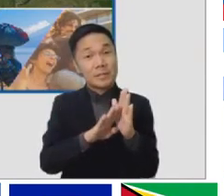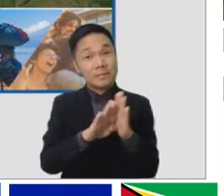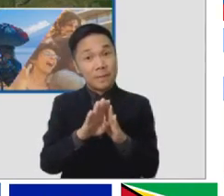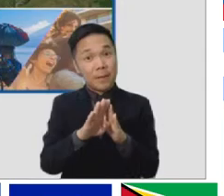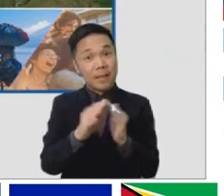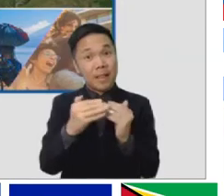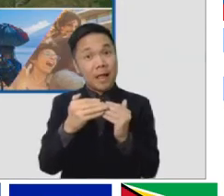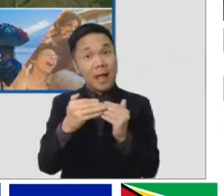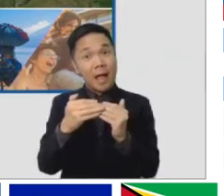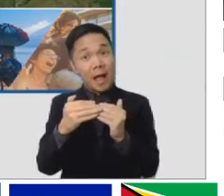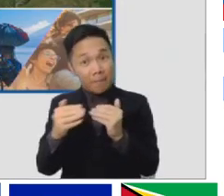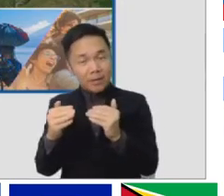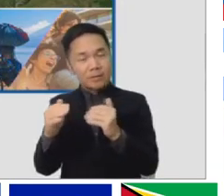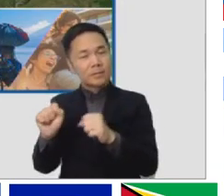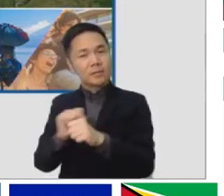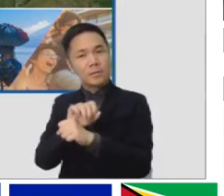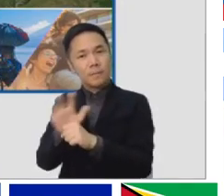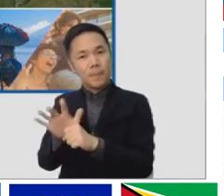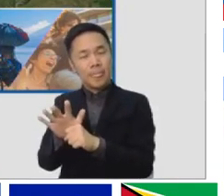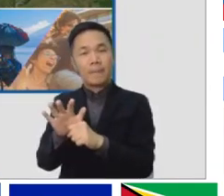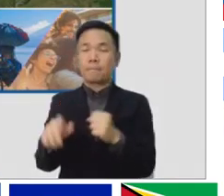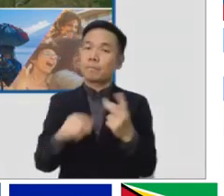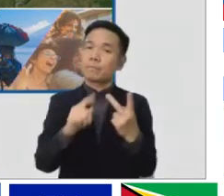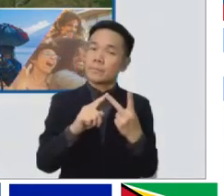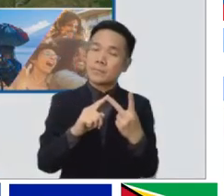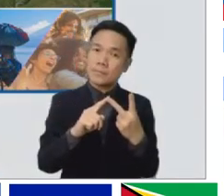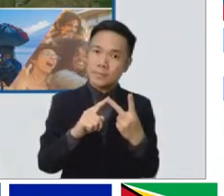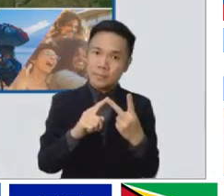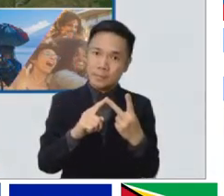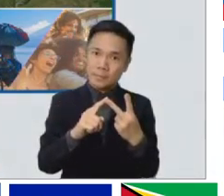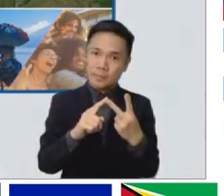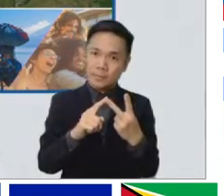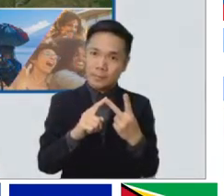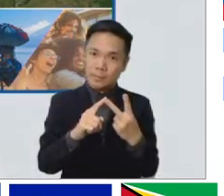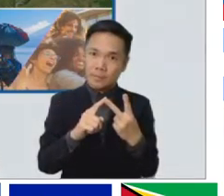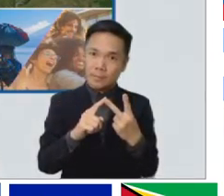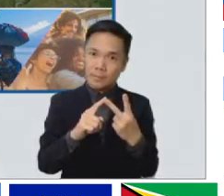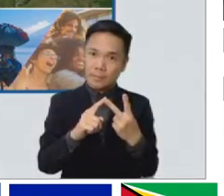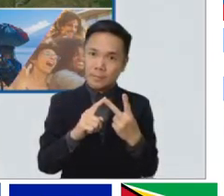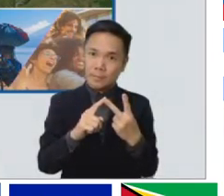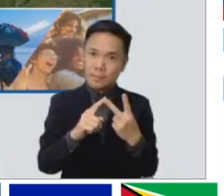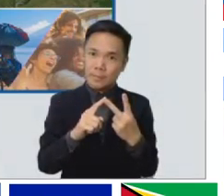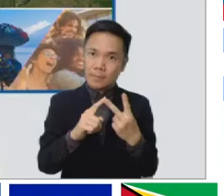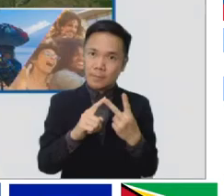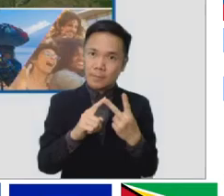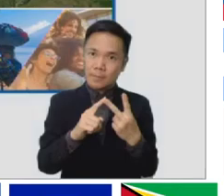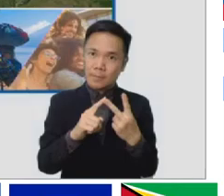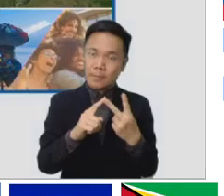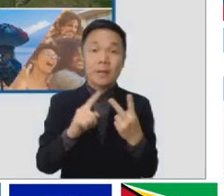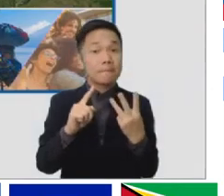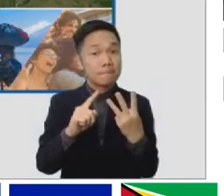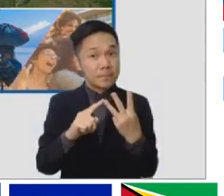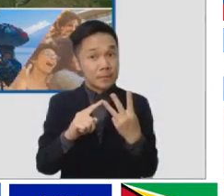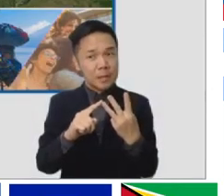and also developing, fostering science,